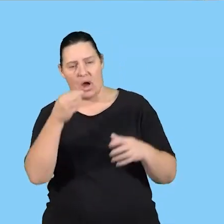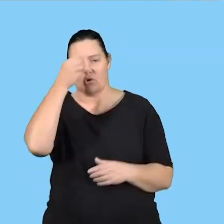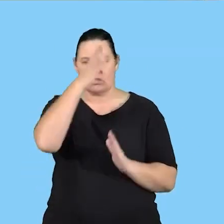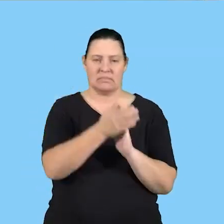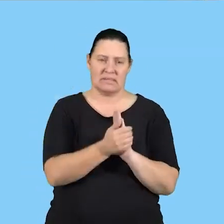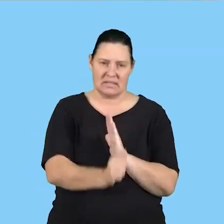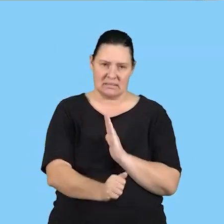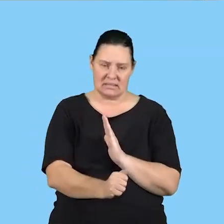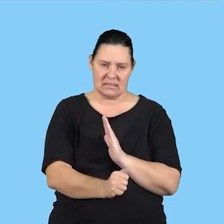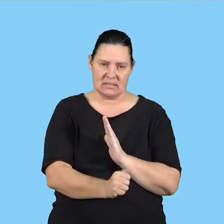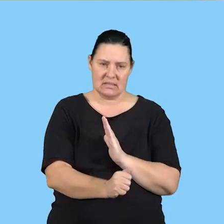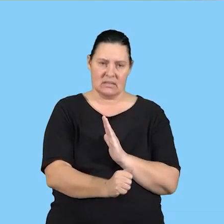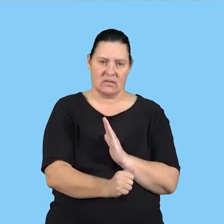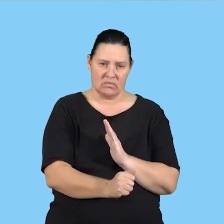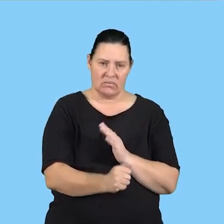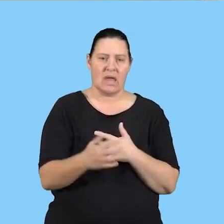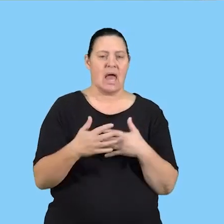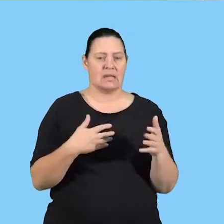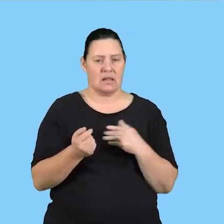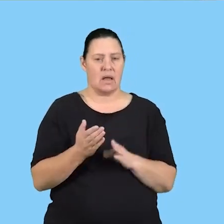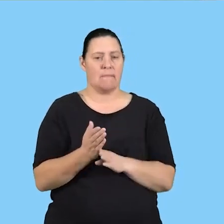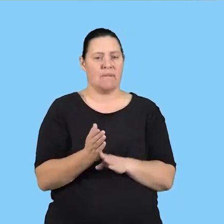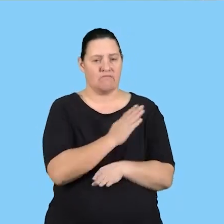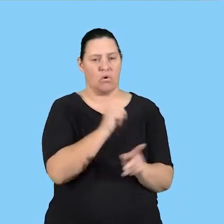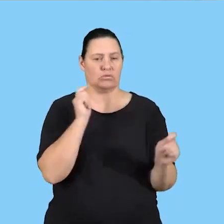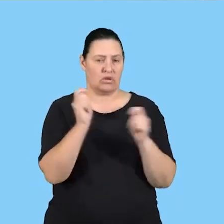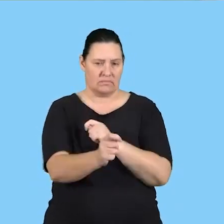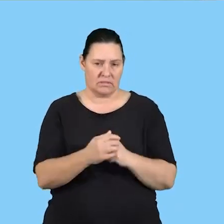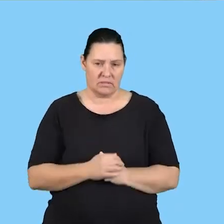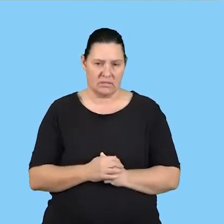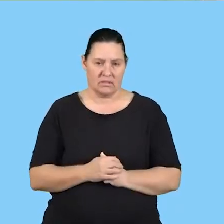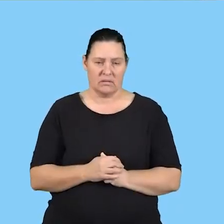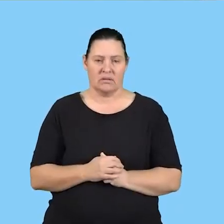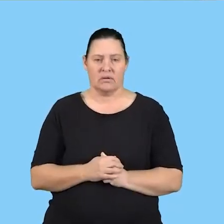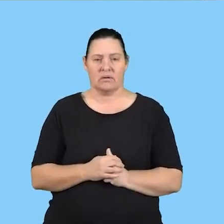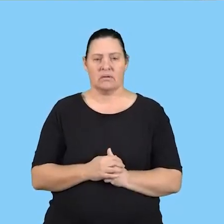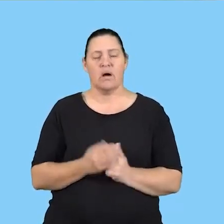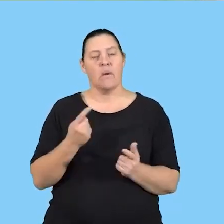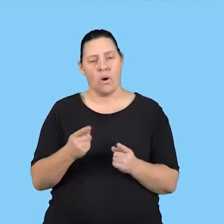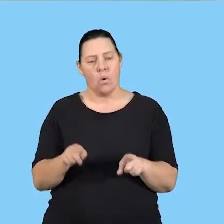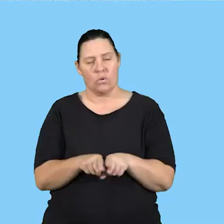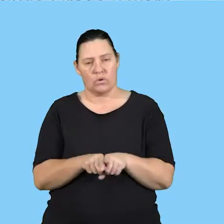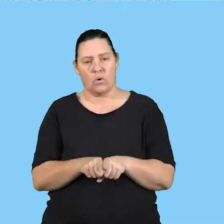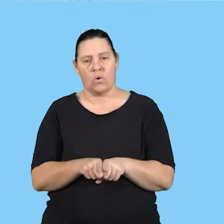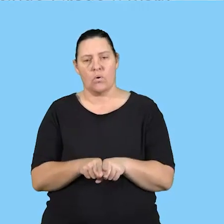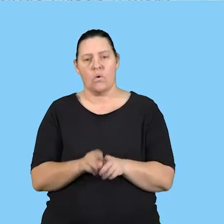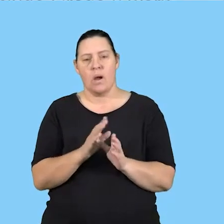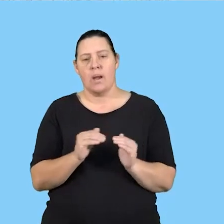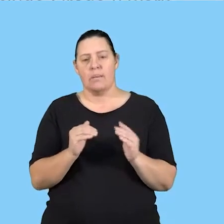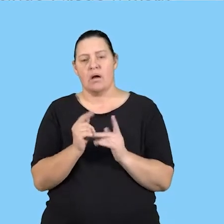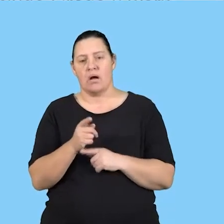and skills that are to be dealt with before the transformation. And we removed the theorem